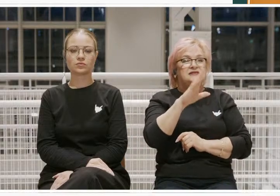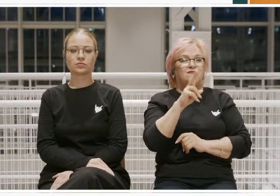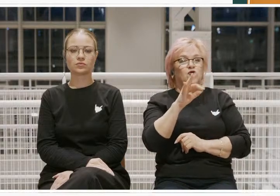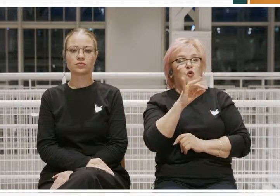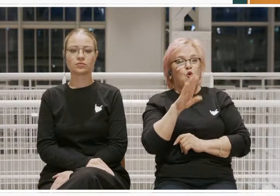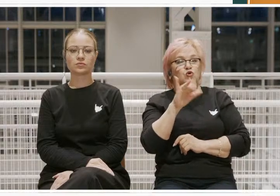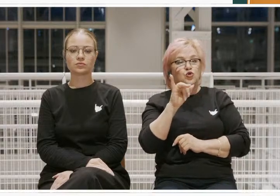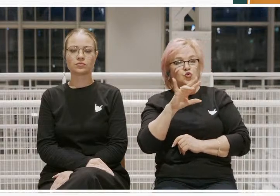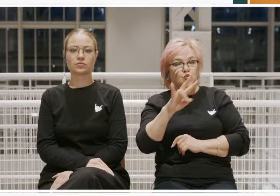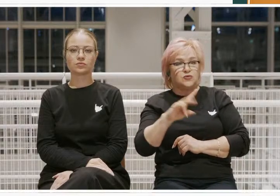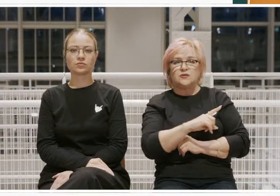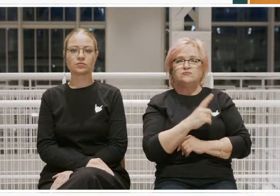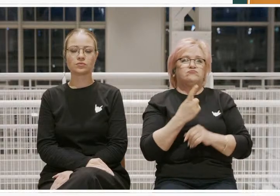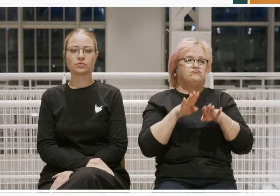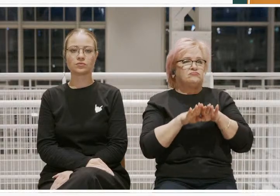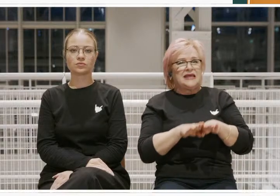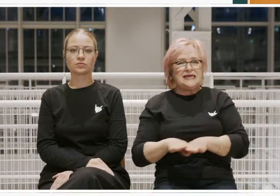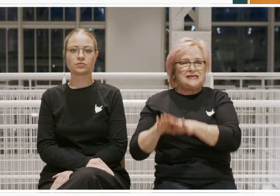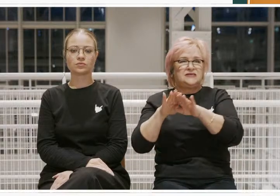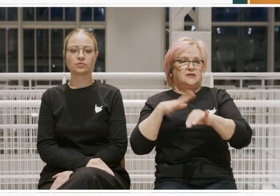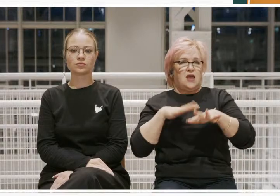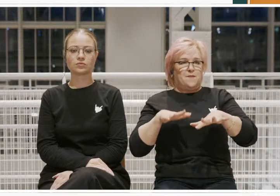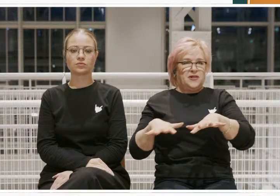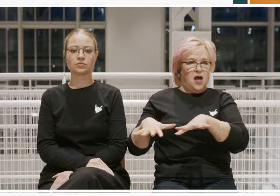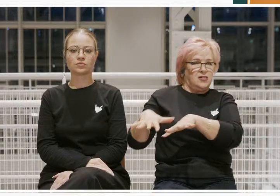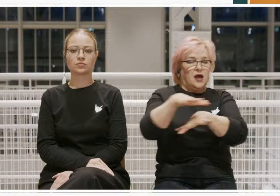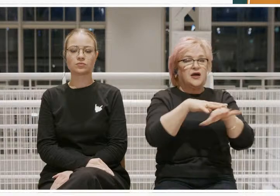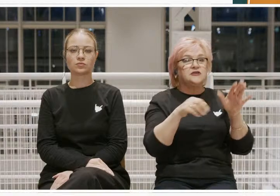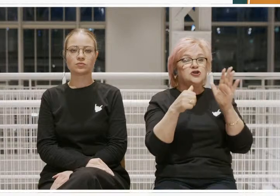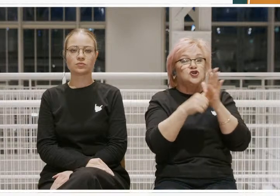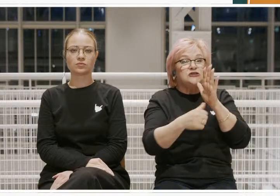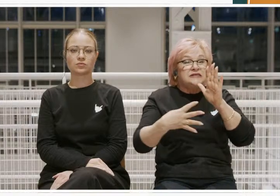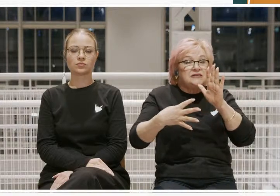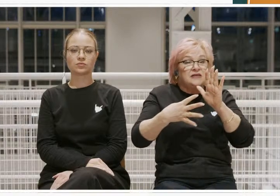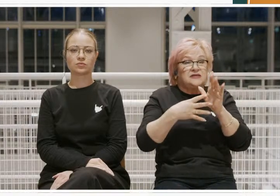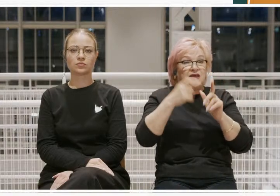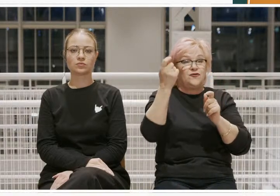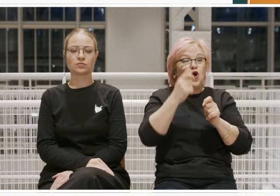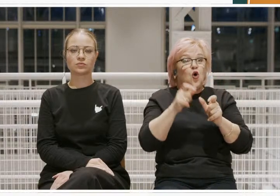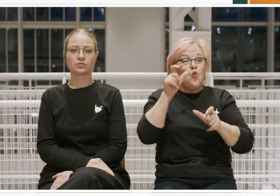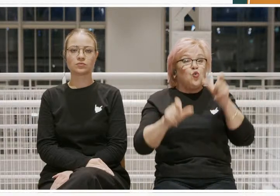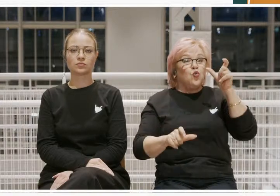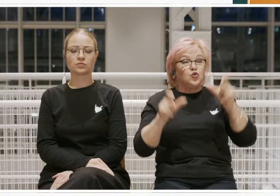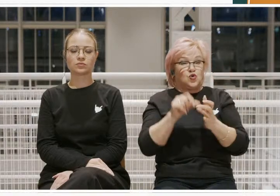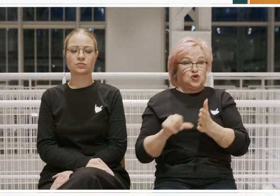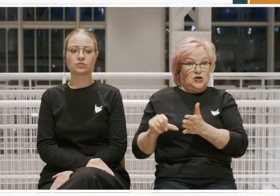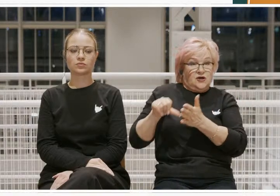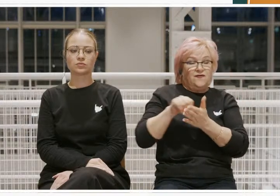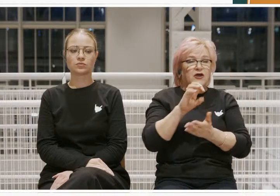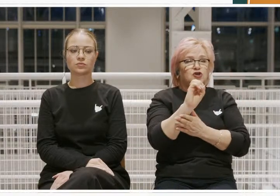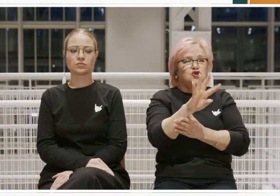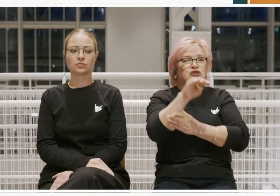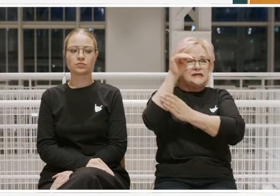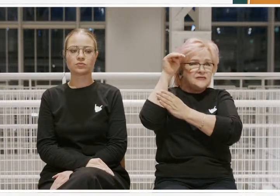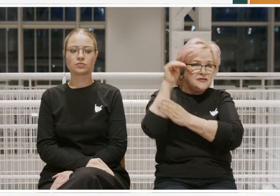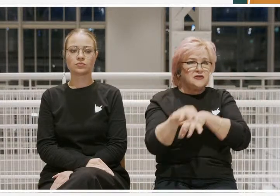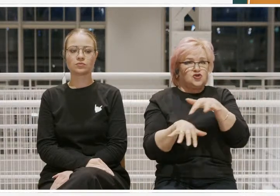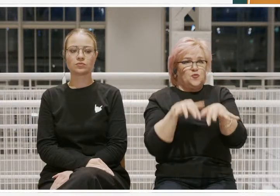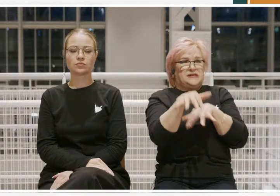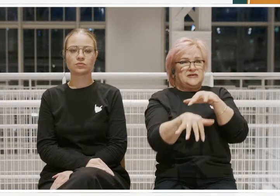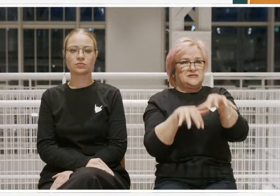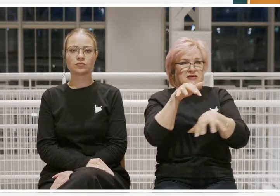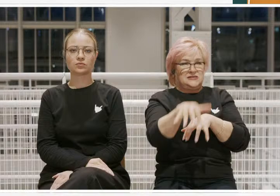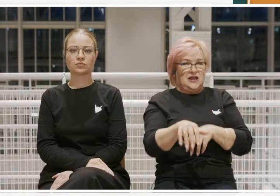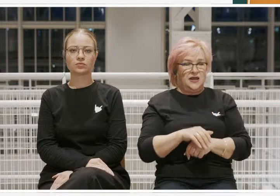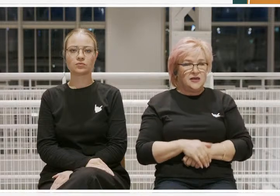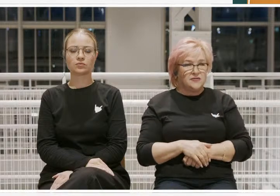the participation of 69 artists and attracted 14,000 visitors. So from the